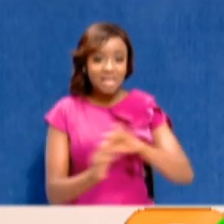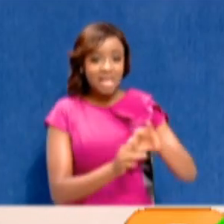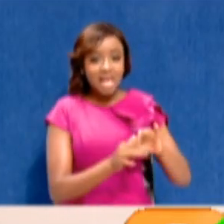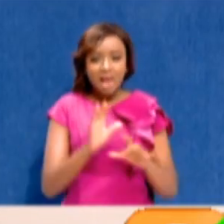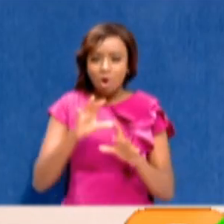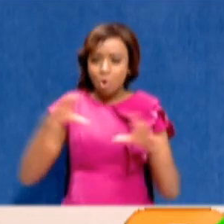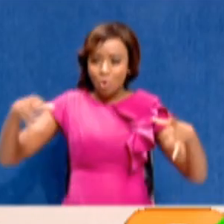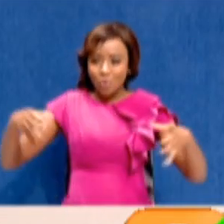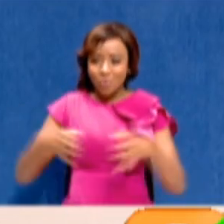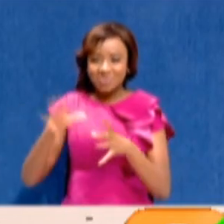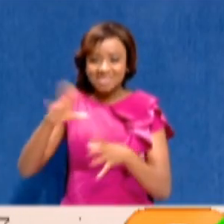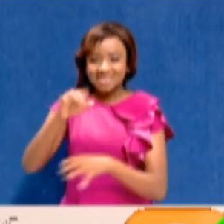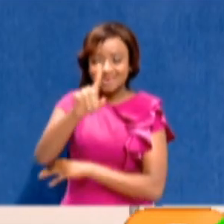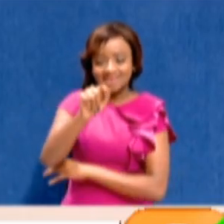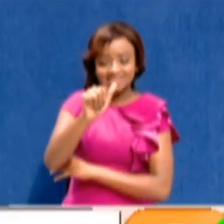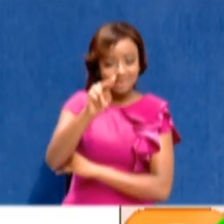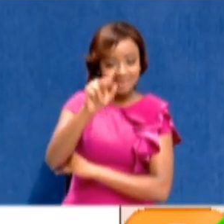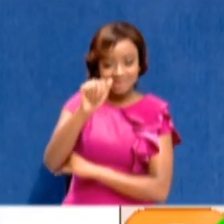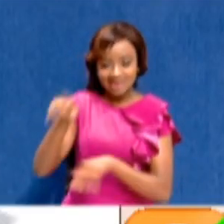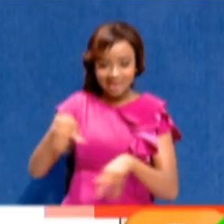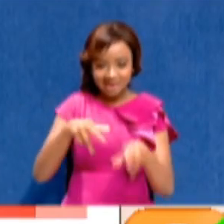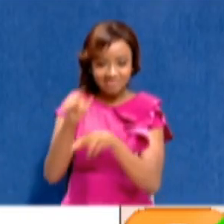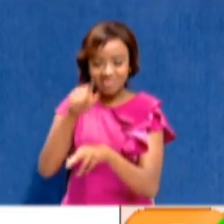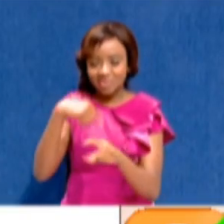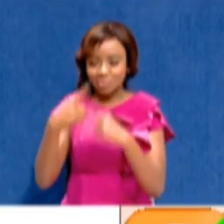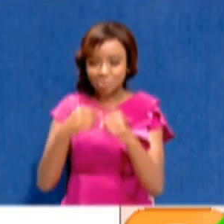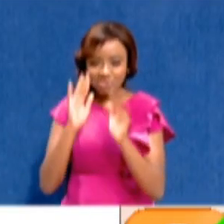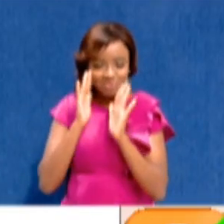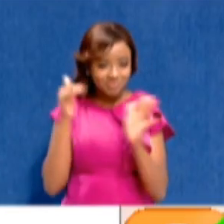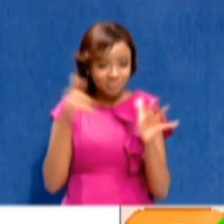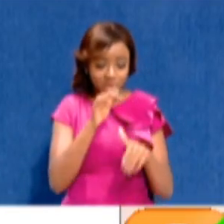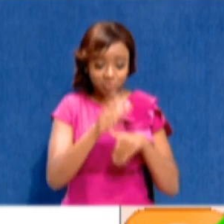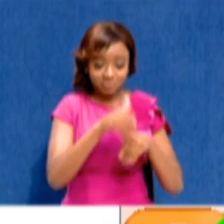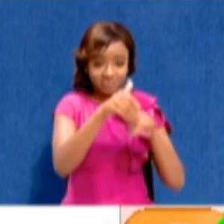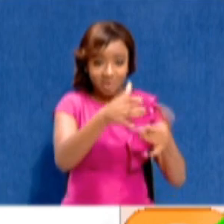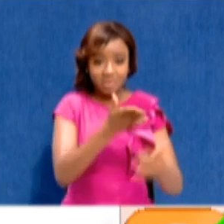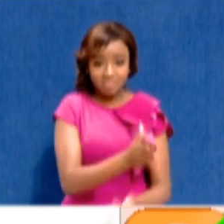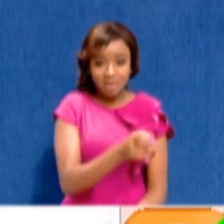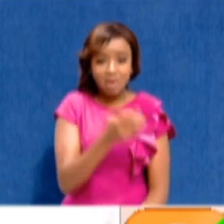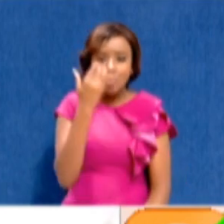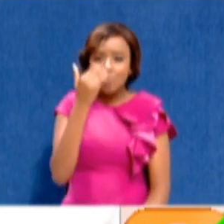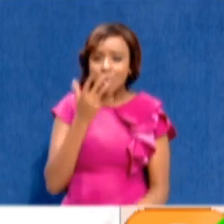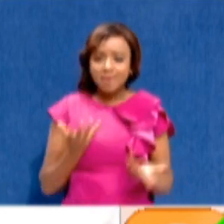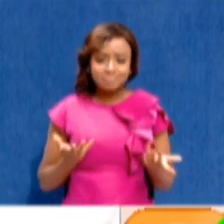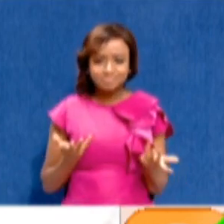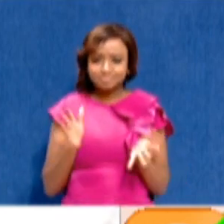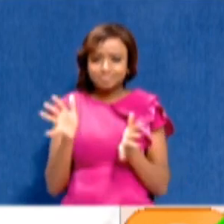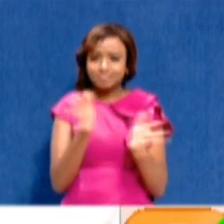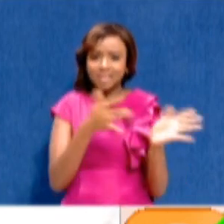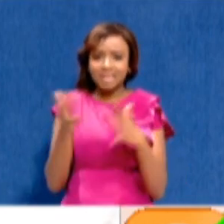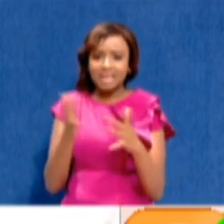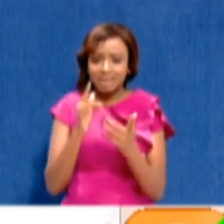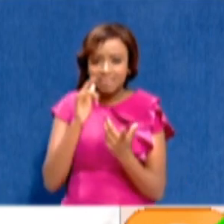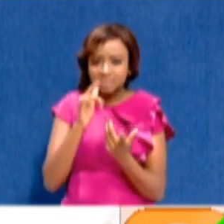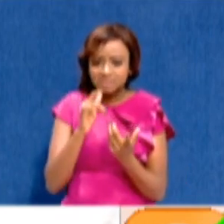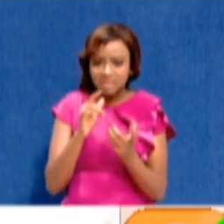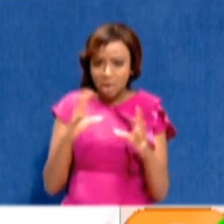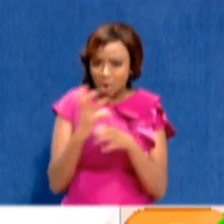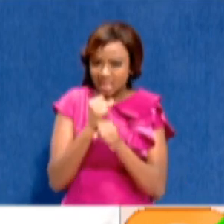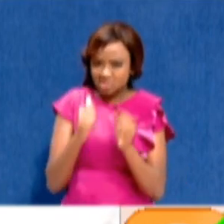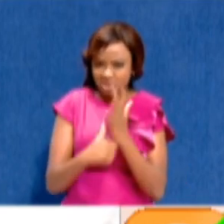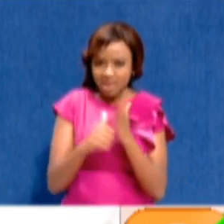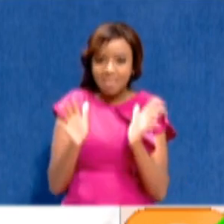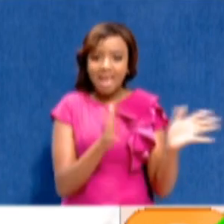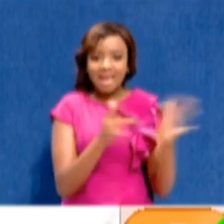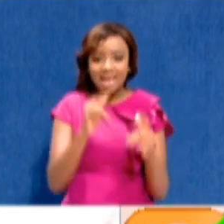Pastoral communities in Tana River are increasingly turning to crop production thanks to climate-smart agriculture, which is slowly